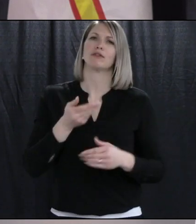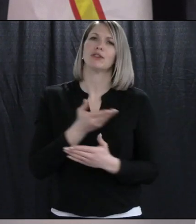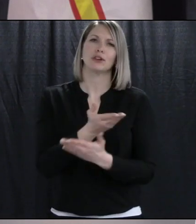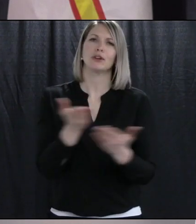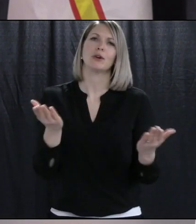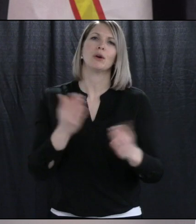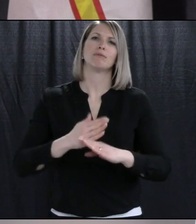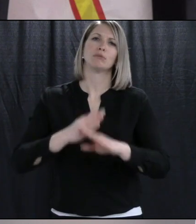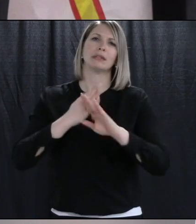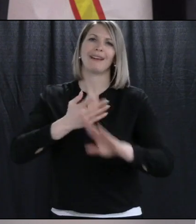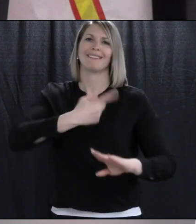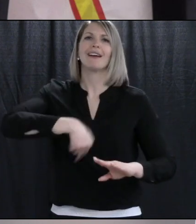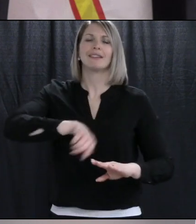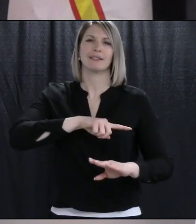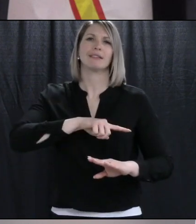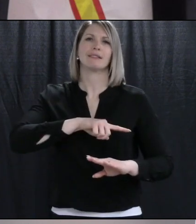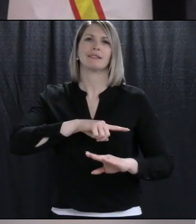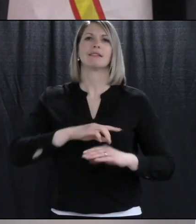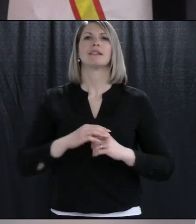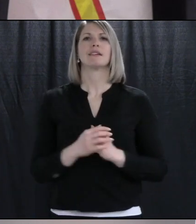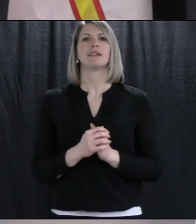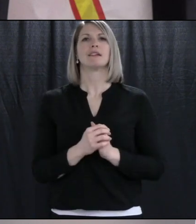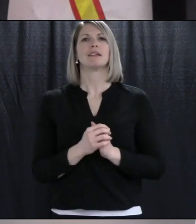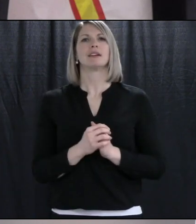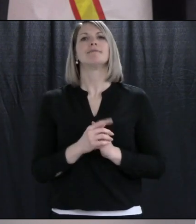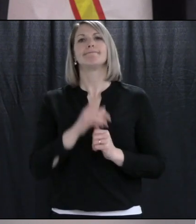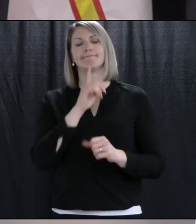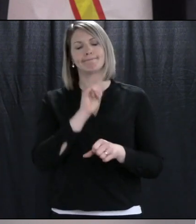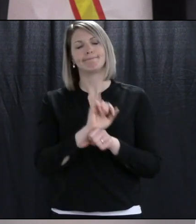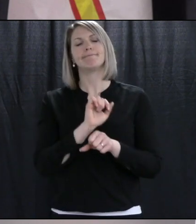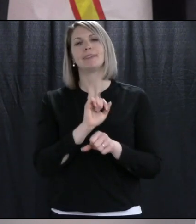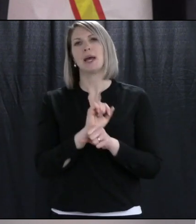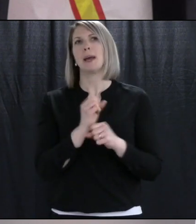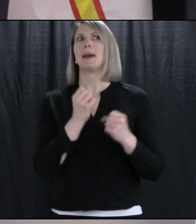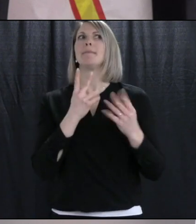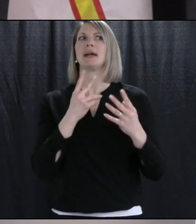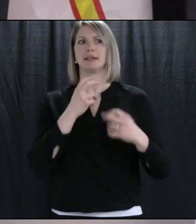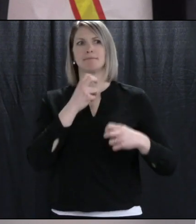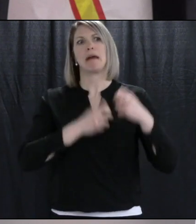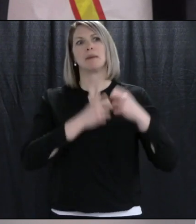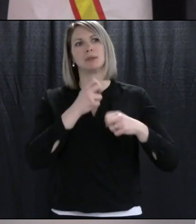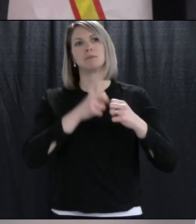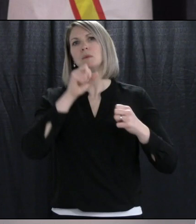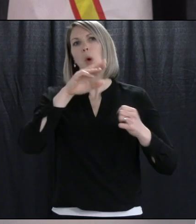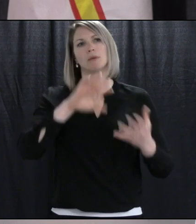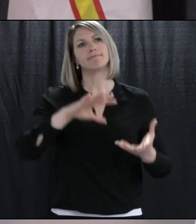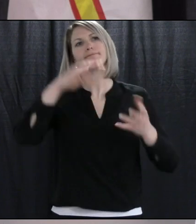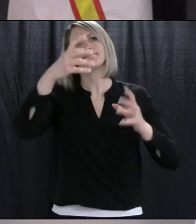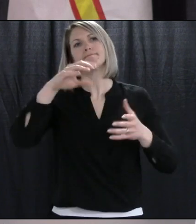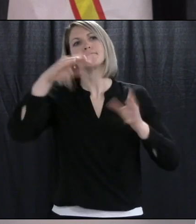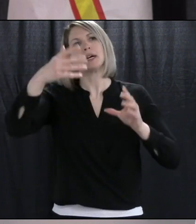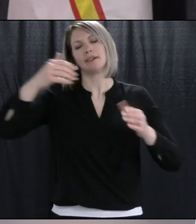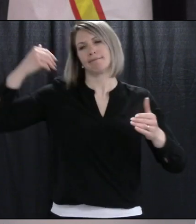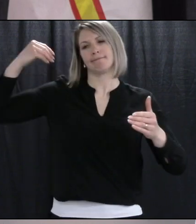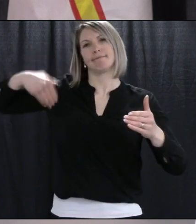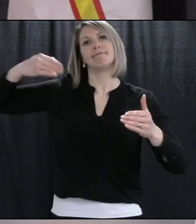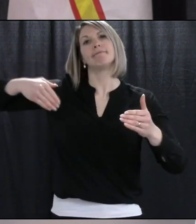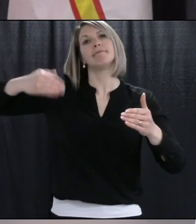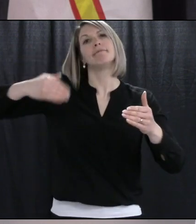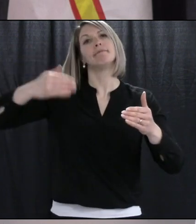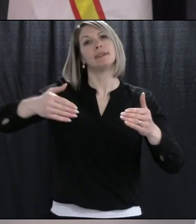protecting our province. We have weathered many a storm together as Newfoundlanders and Labradorians. Let's keep our community